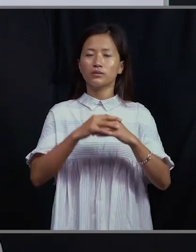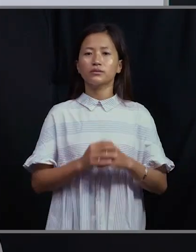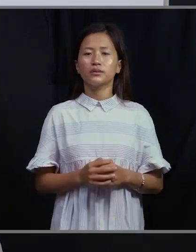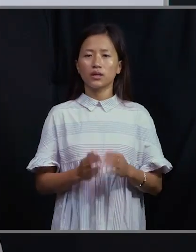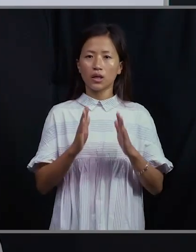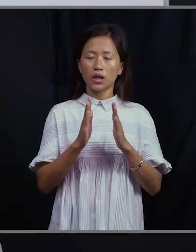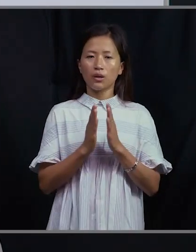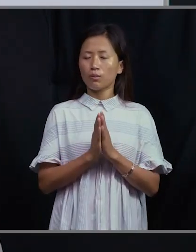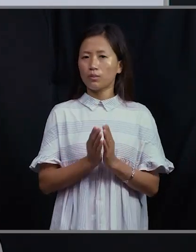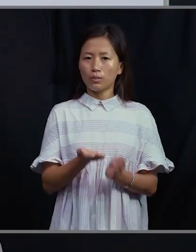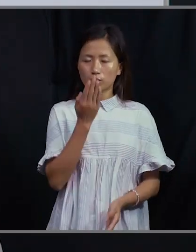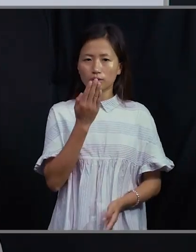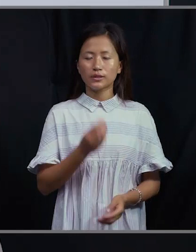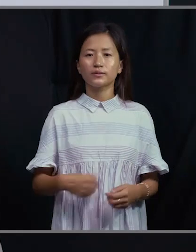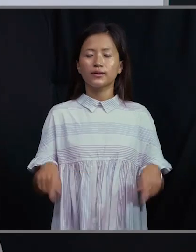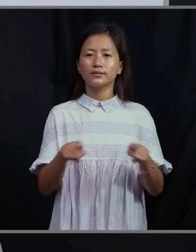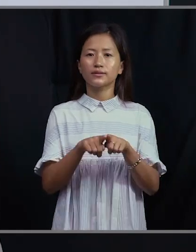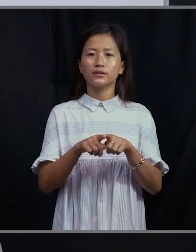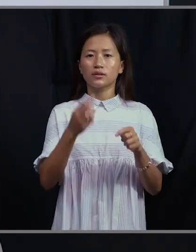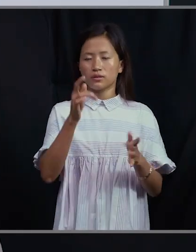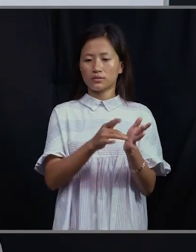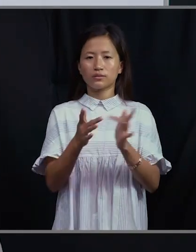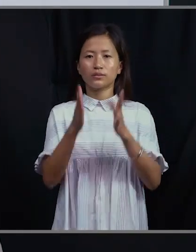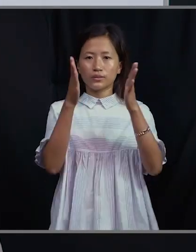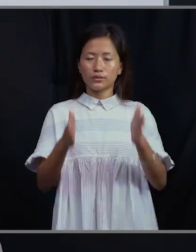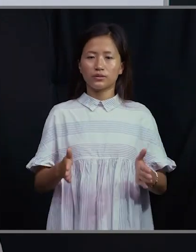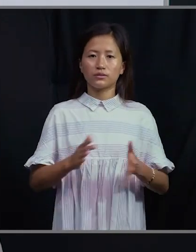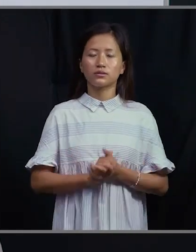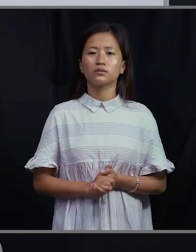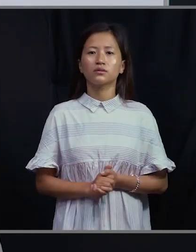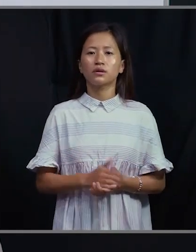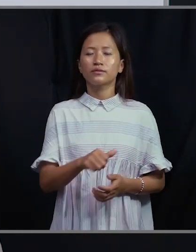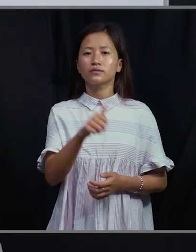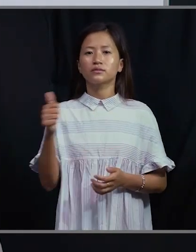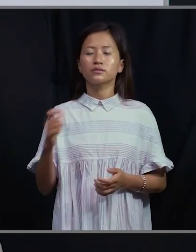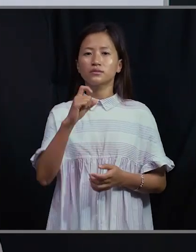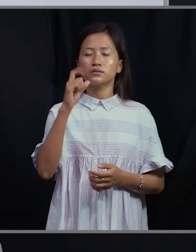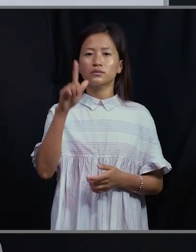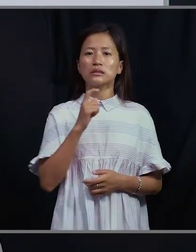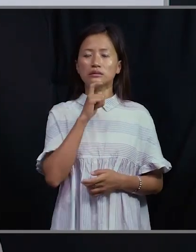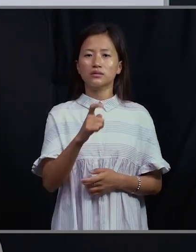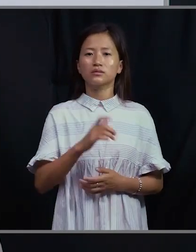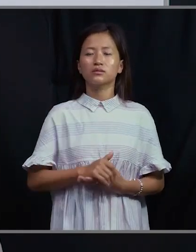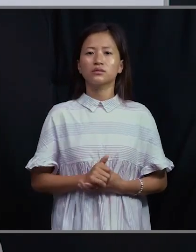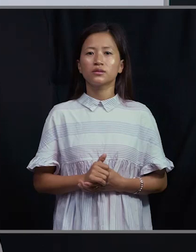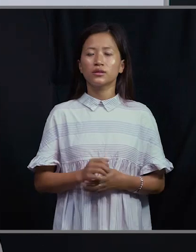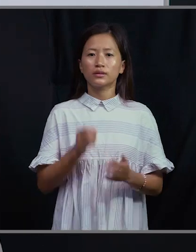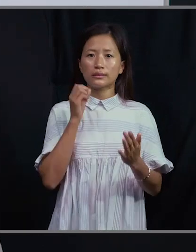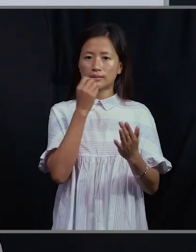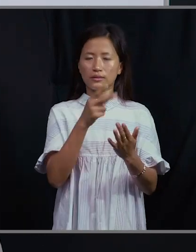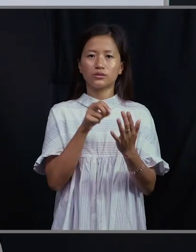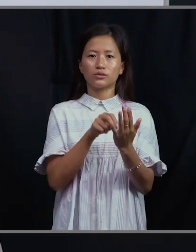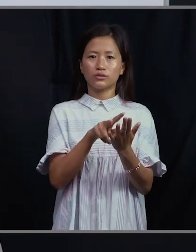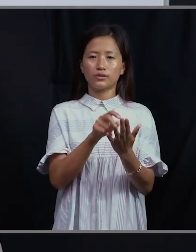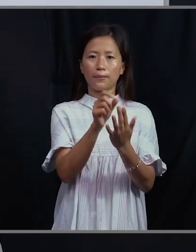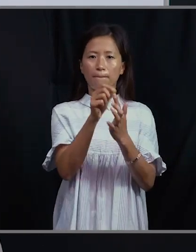Muslims and the Christians. Okay, so as I take up the class, I would kindly request you to flip through the pages